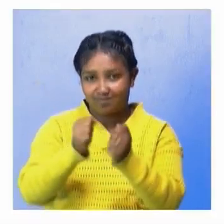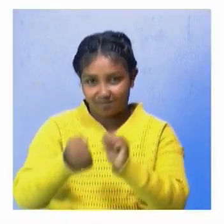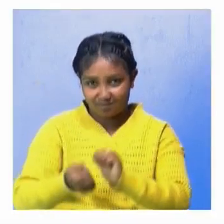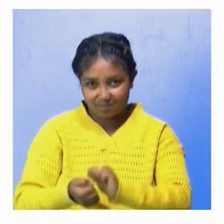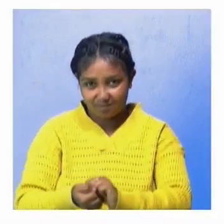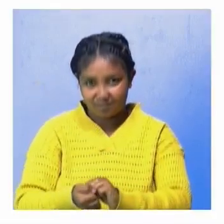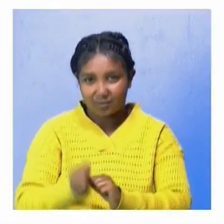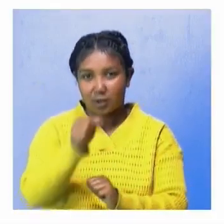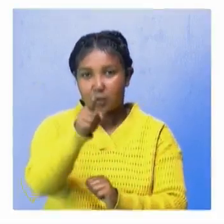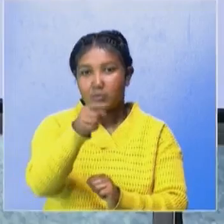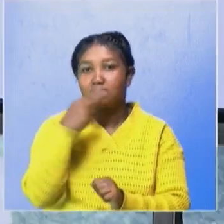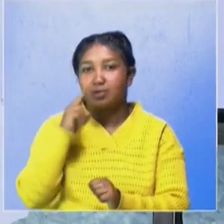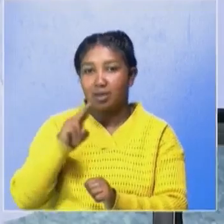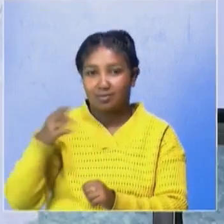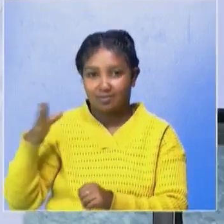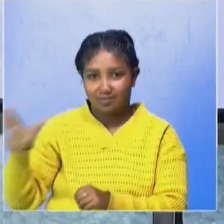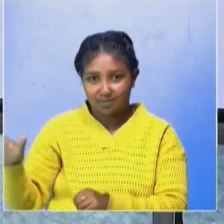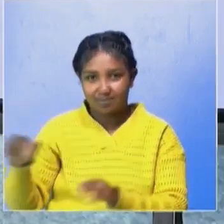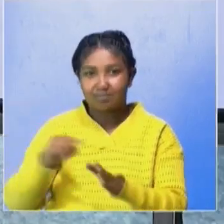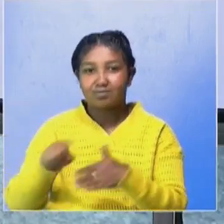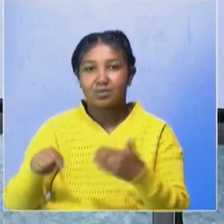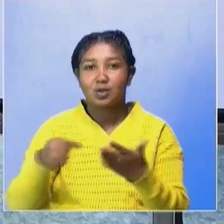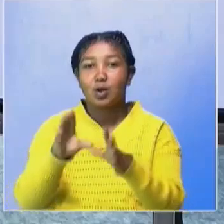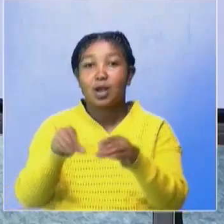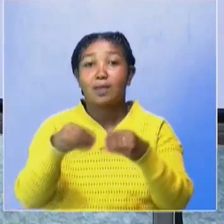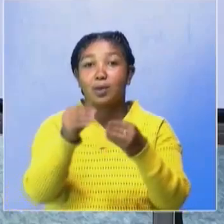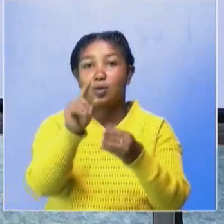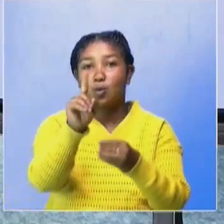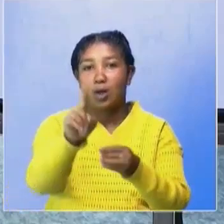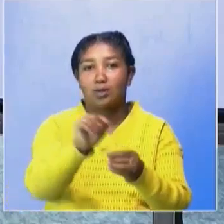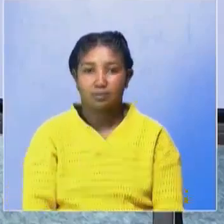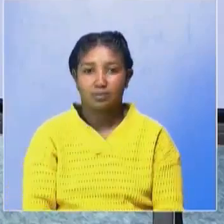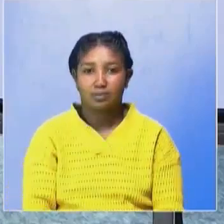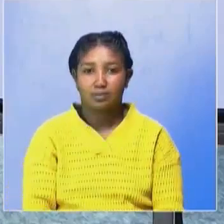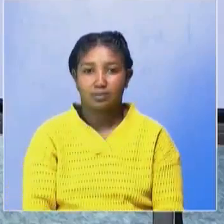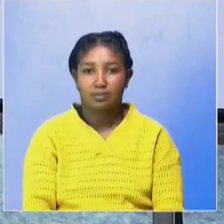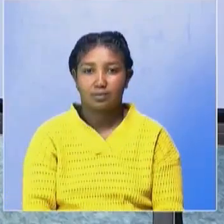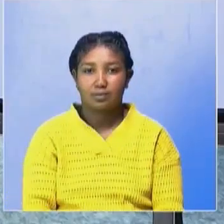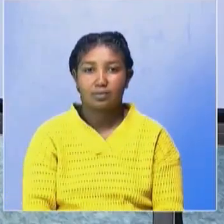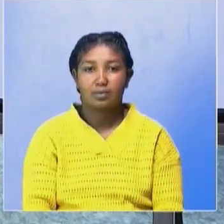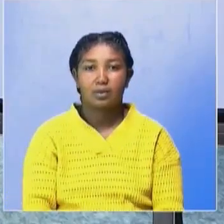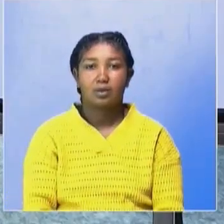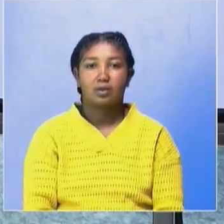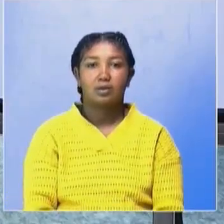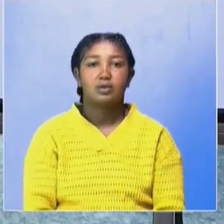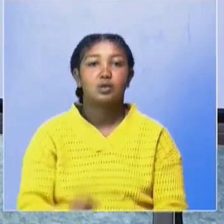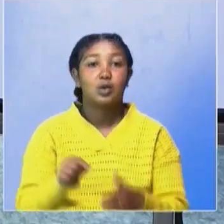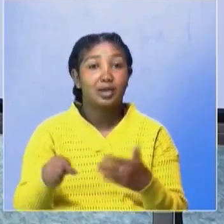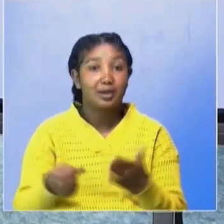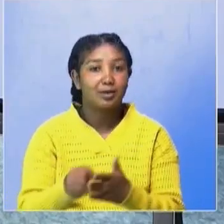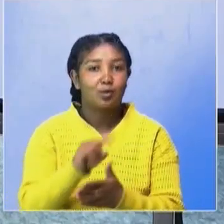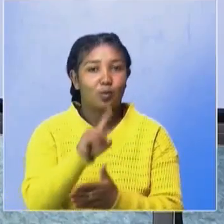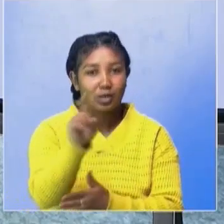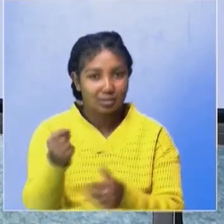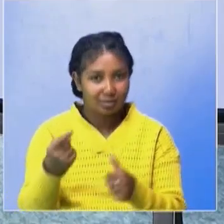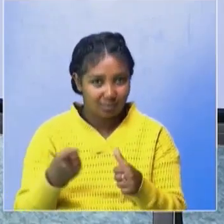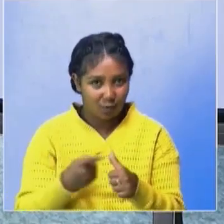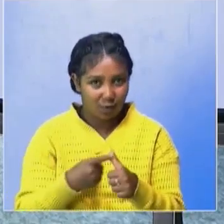Here is your instruction. So let me give you one question. So here is question number